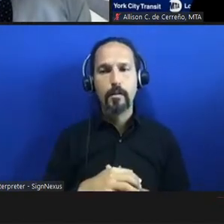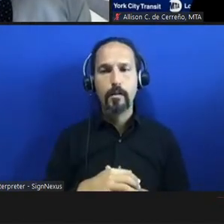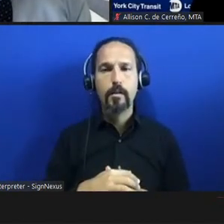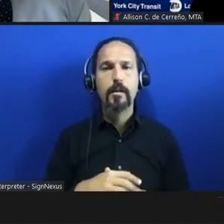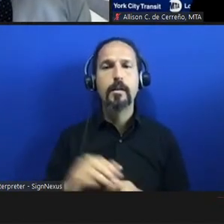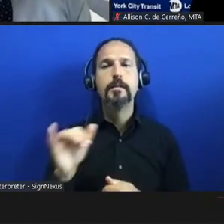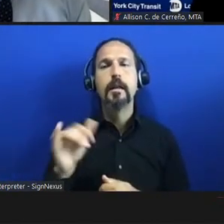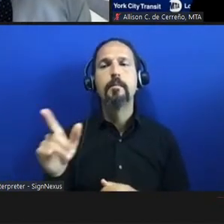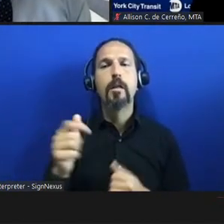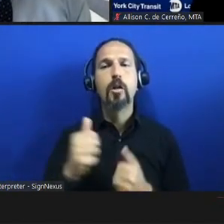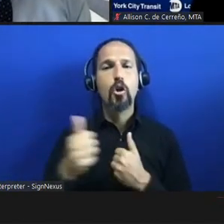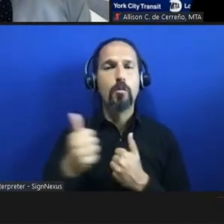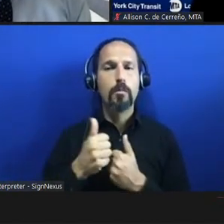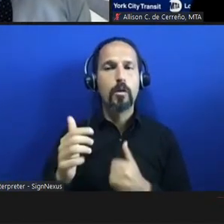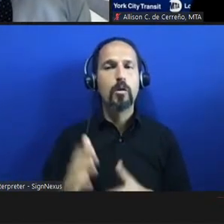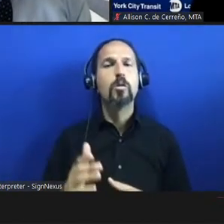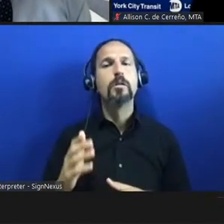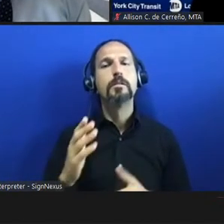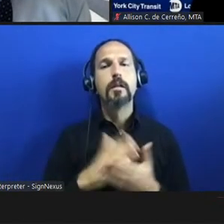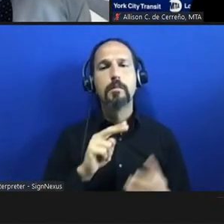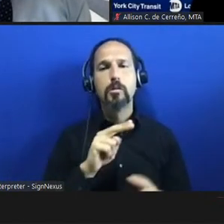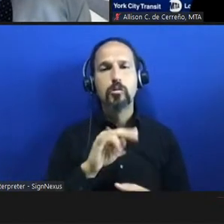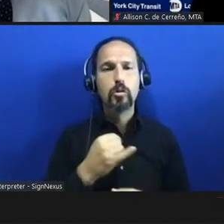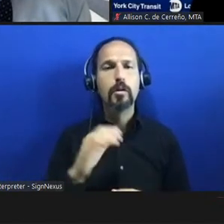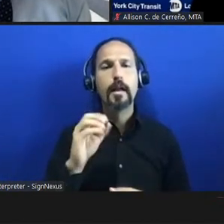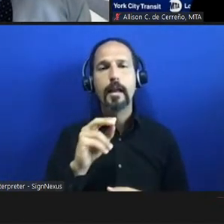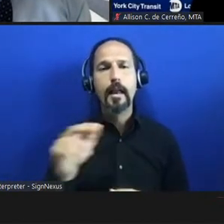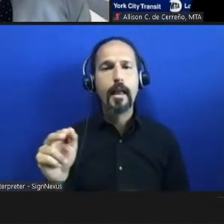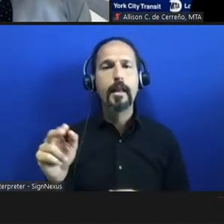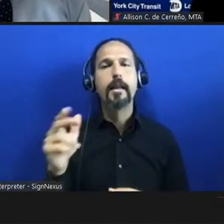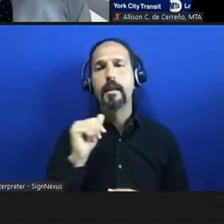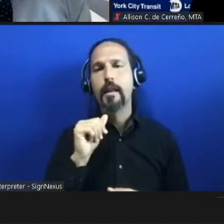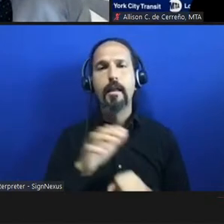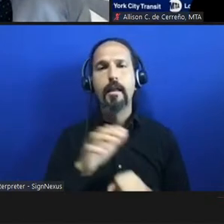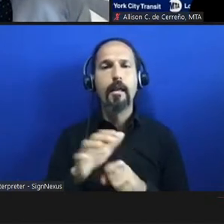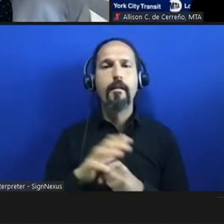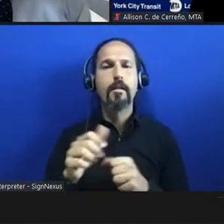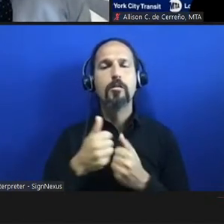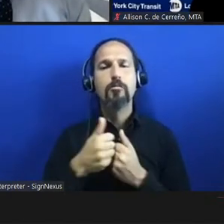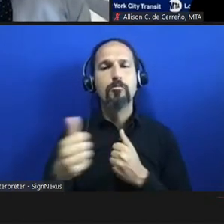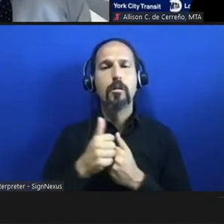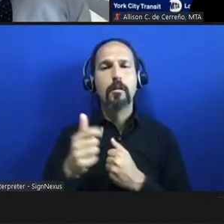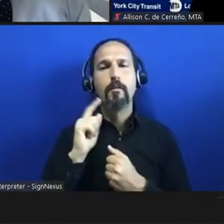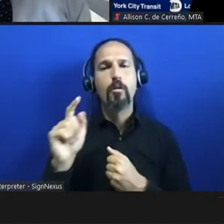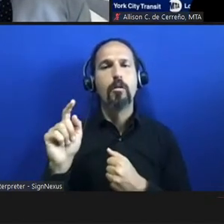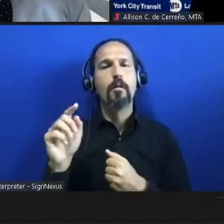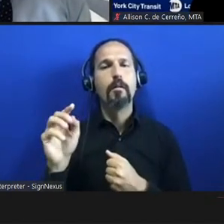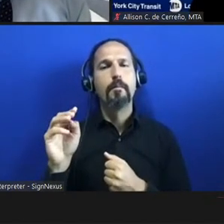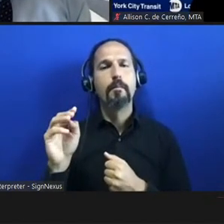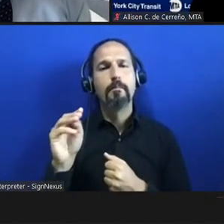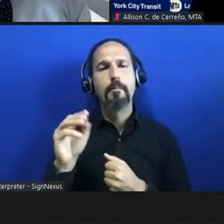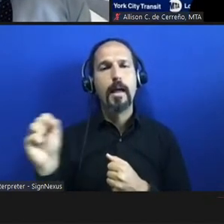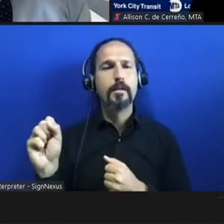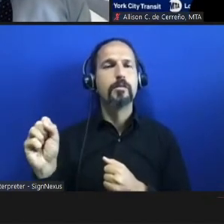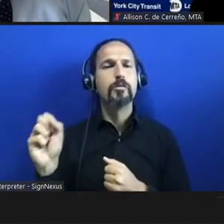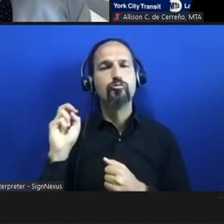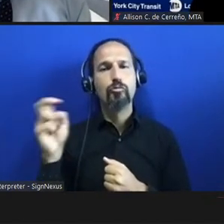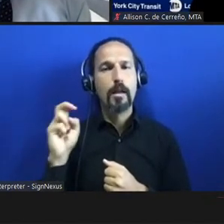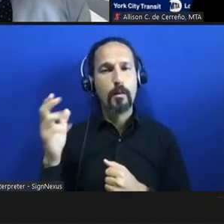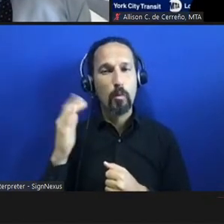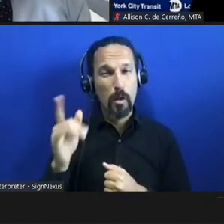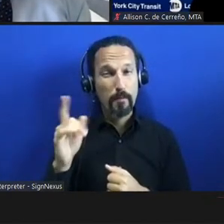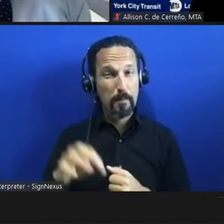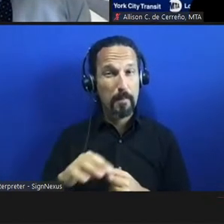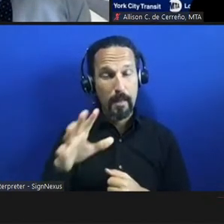as for commuters certain areas of New Jersey Connecticut and outer boroughs lack efficient modes of mass transit why must commuters now have to choose between